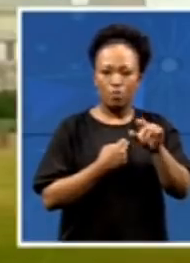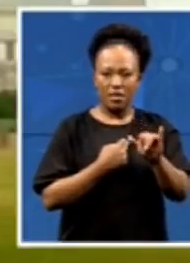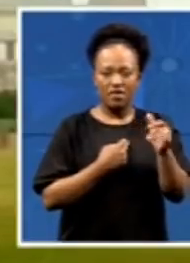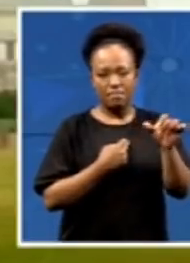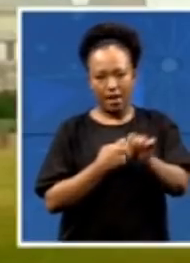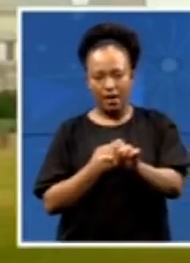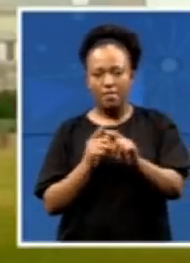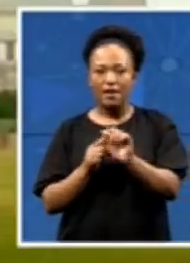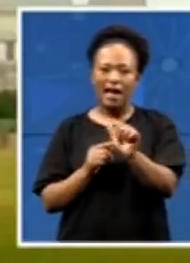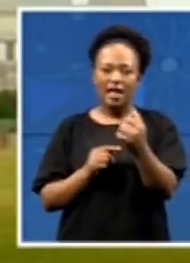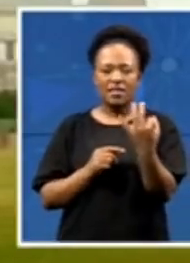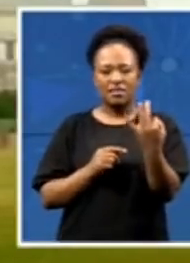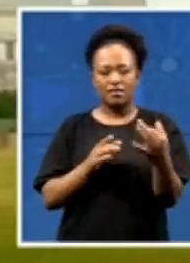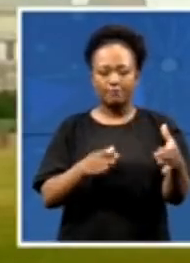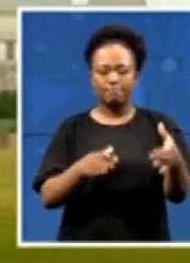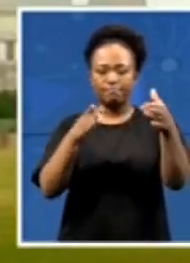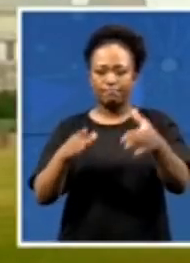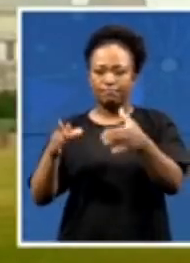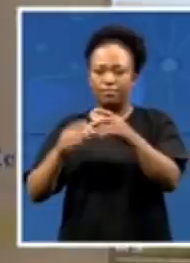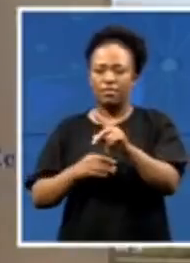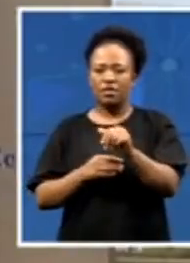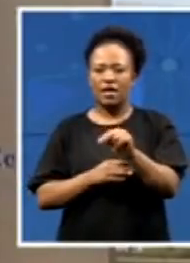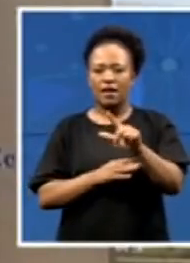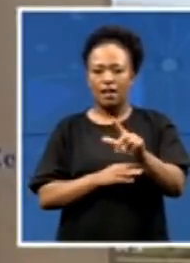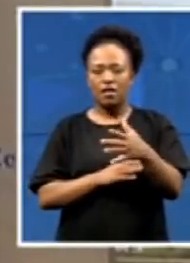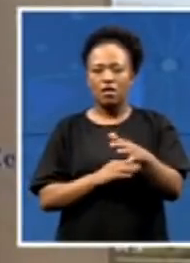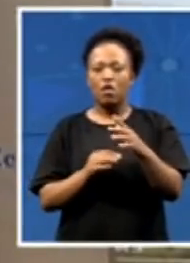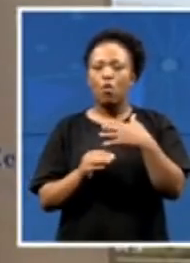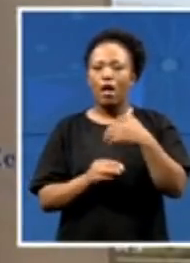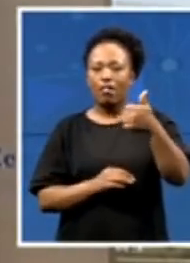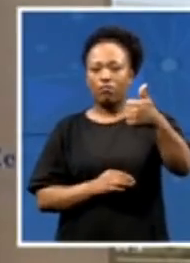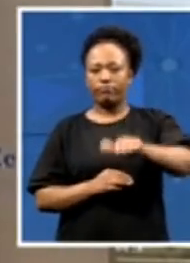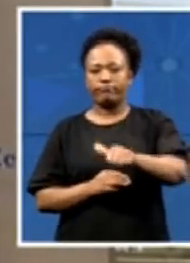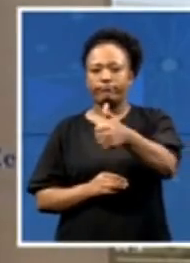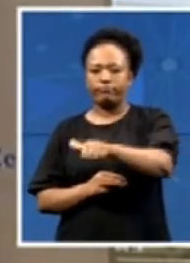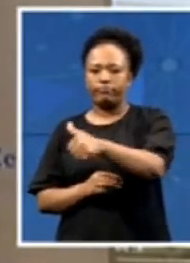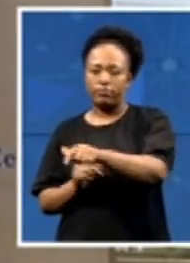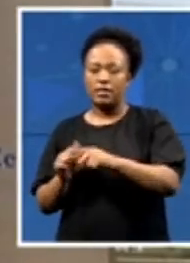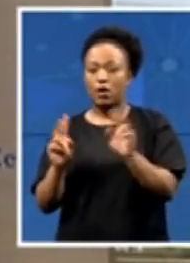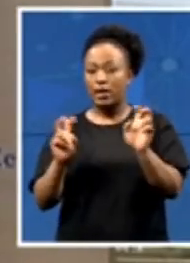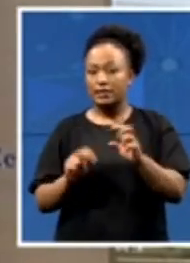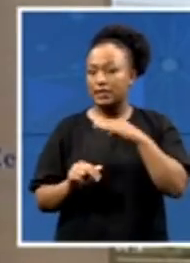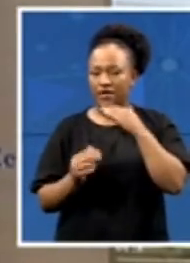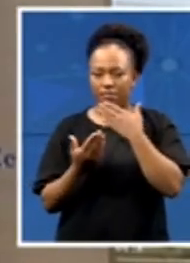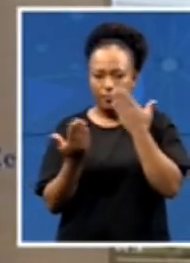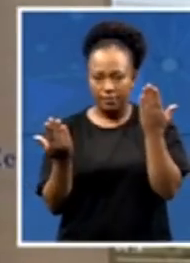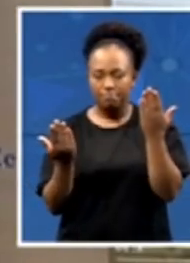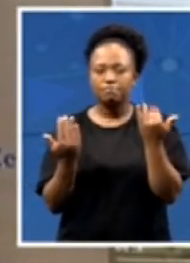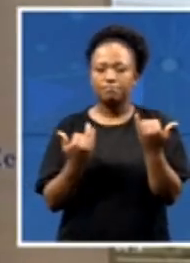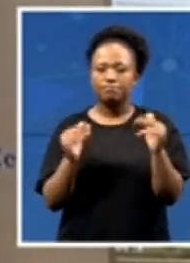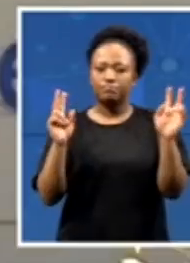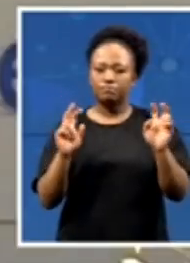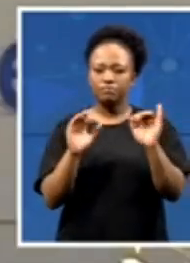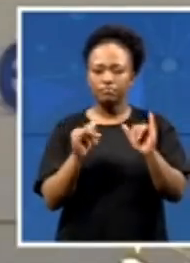Power Station tripped during the night, contributing to the current shortage of capacity. Eskom currently has